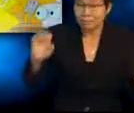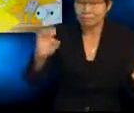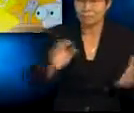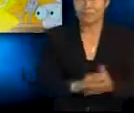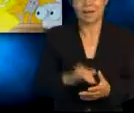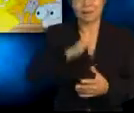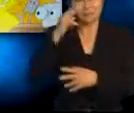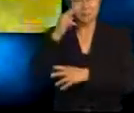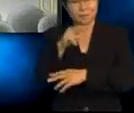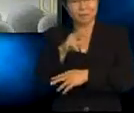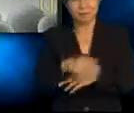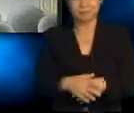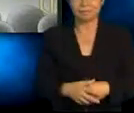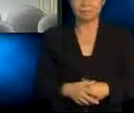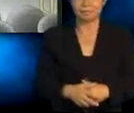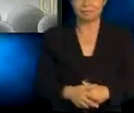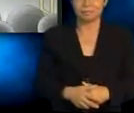Let's see.